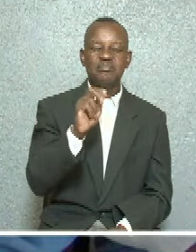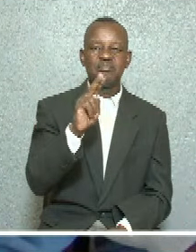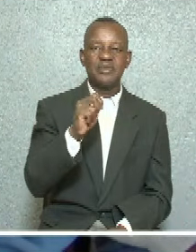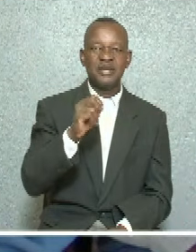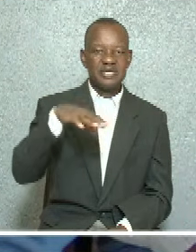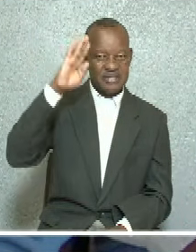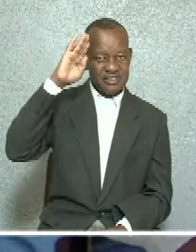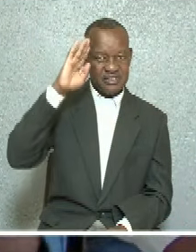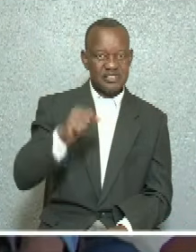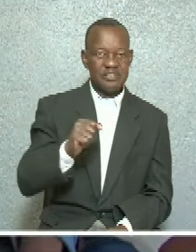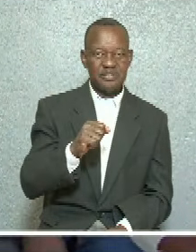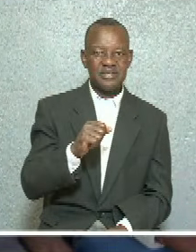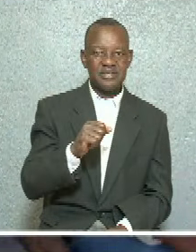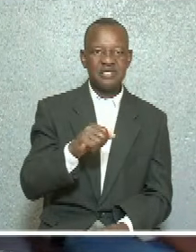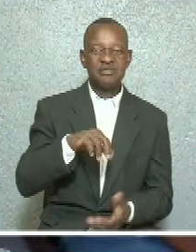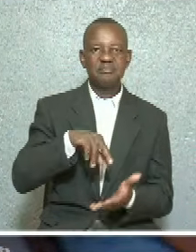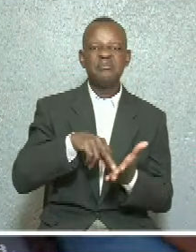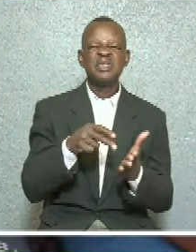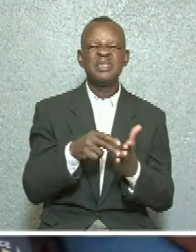Okay, the next question as we look.